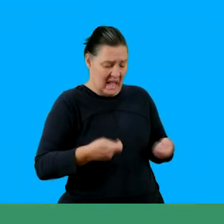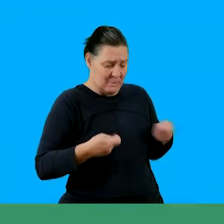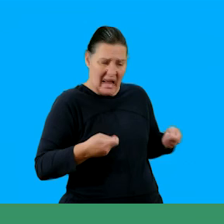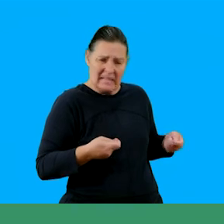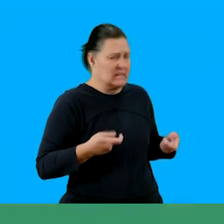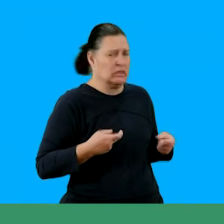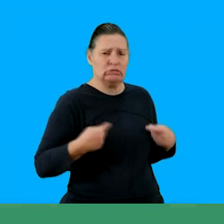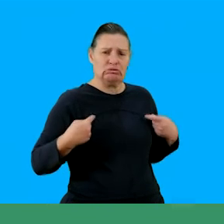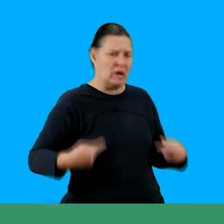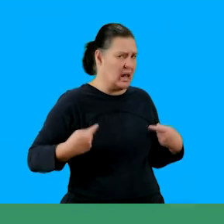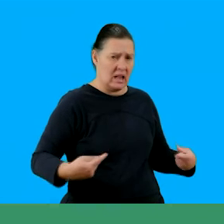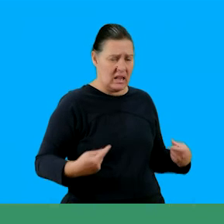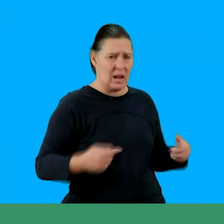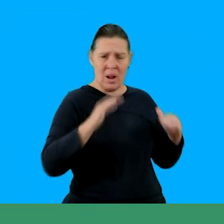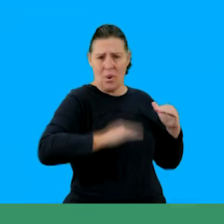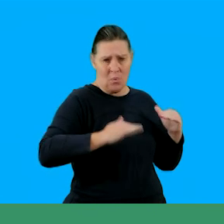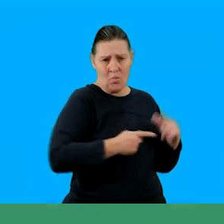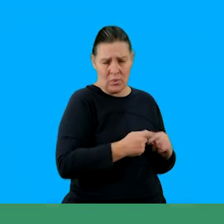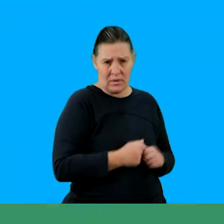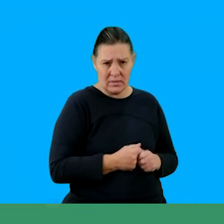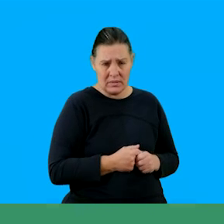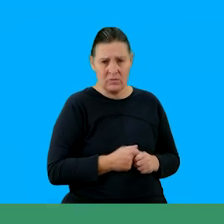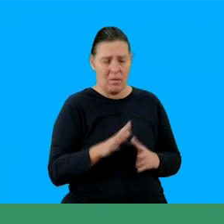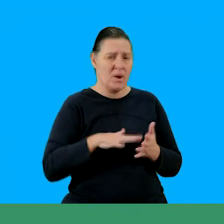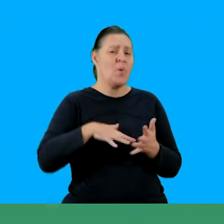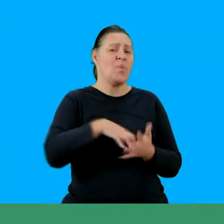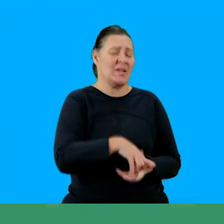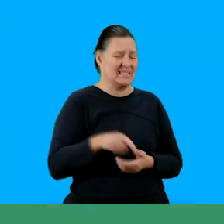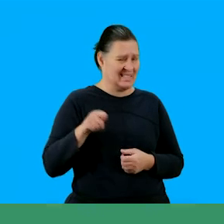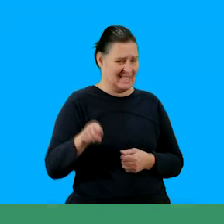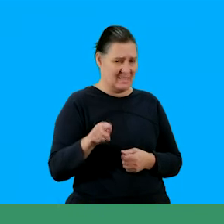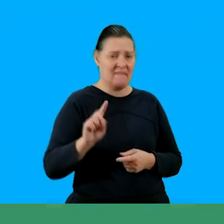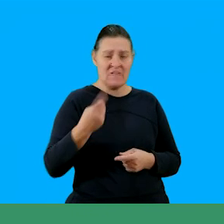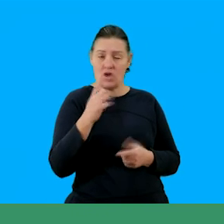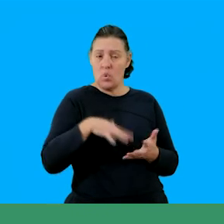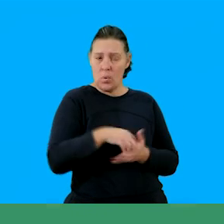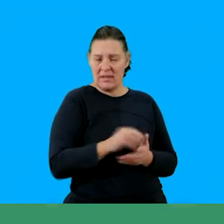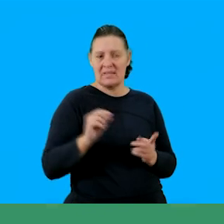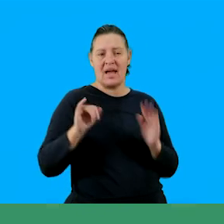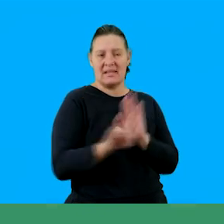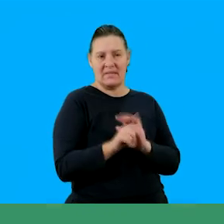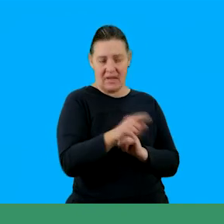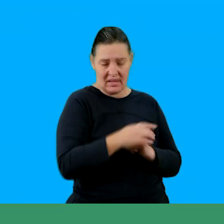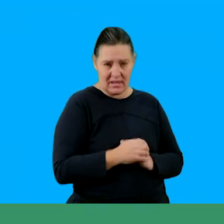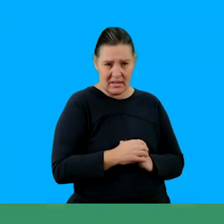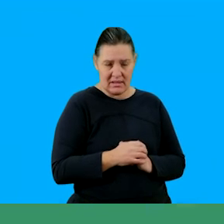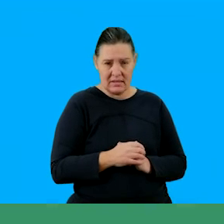expenses low. So this is a weakness. So we have identified the first weakness